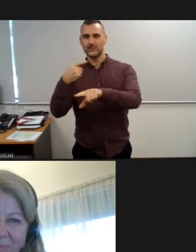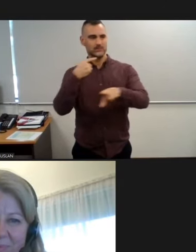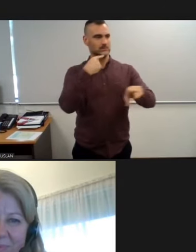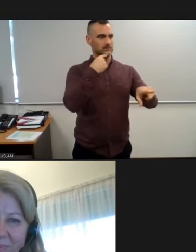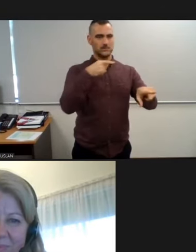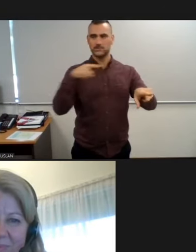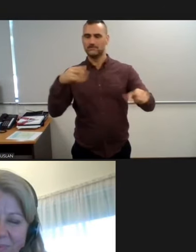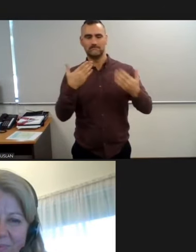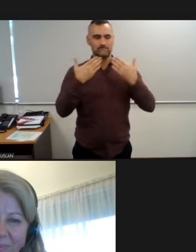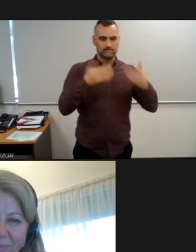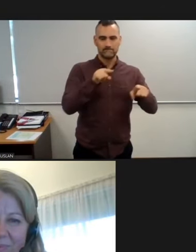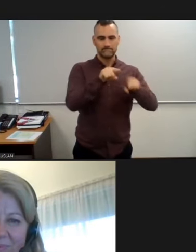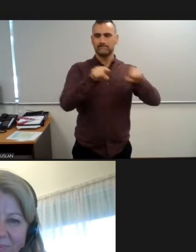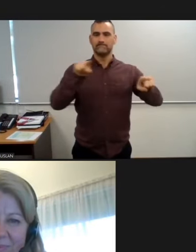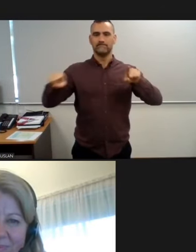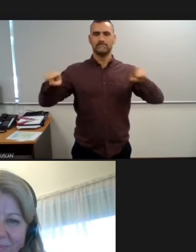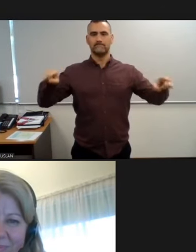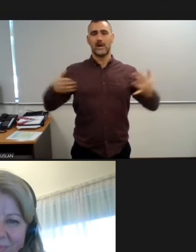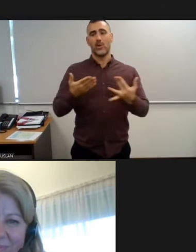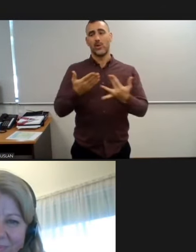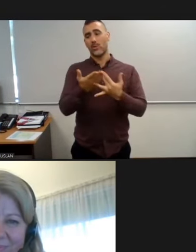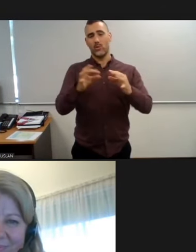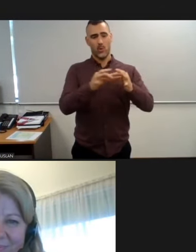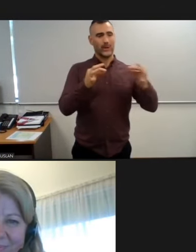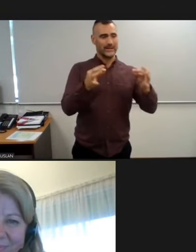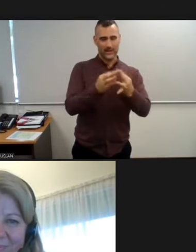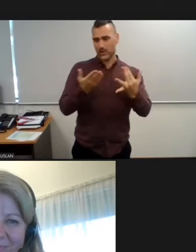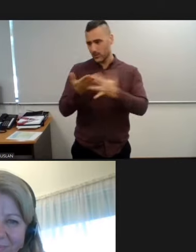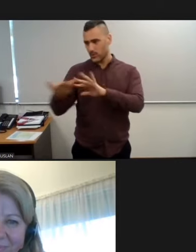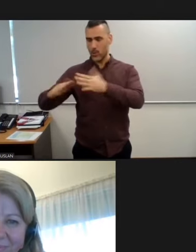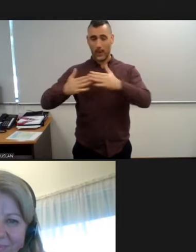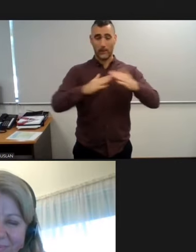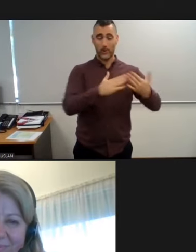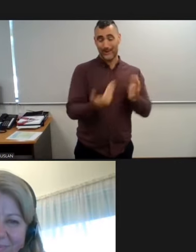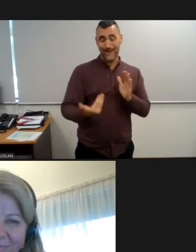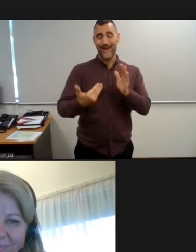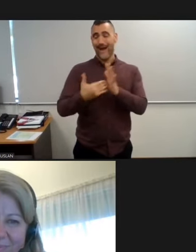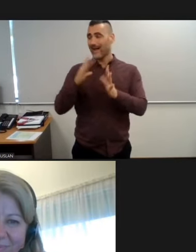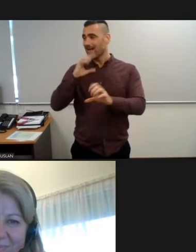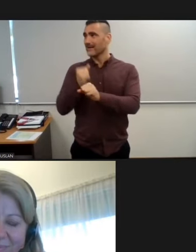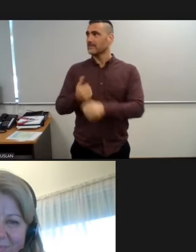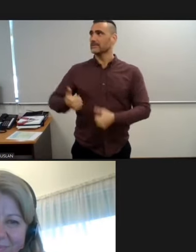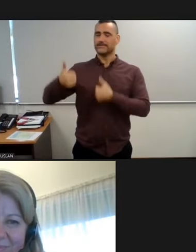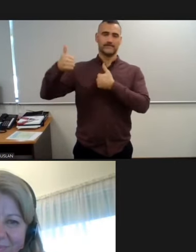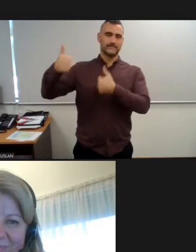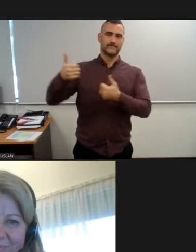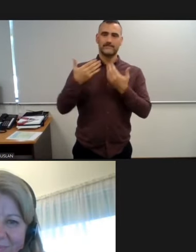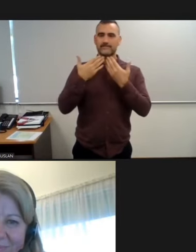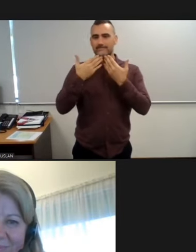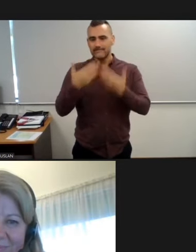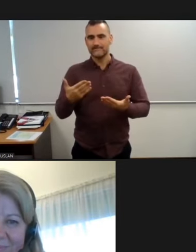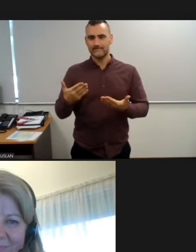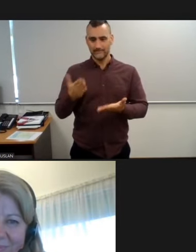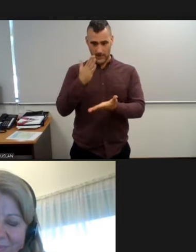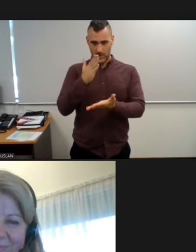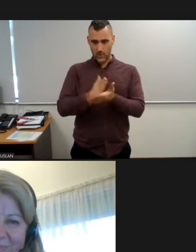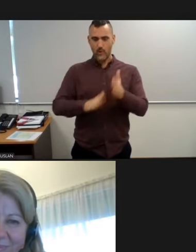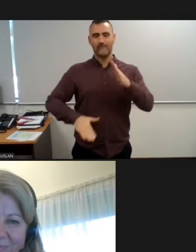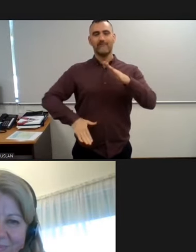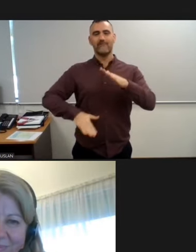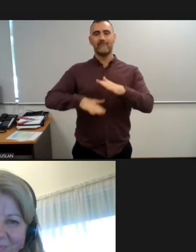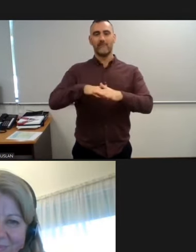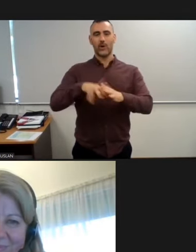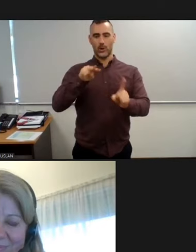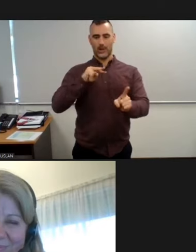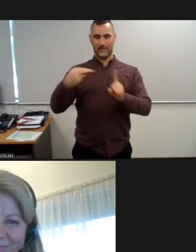worked in the sector as well as from government, as well as in government at the moment, it really does enable you to have that, you know, the perspective that perhaps not